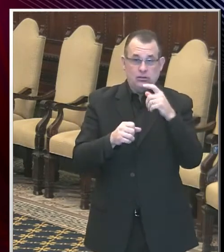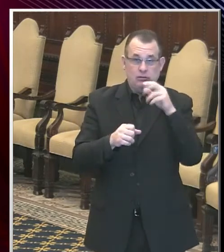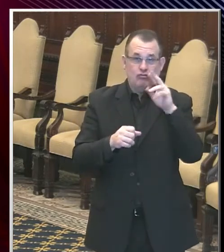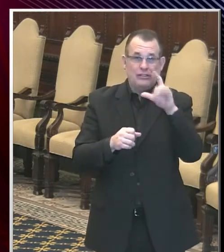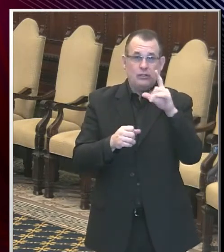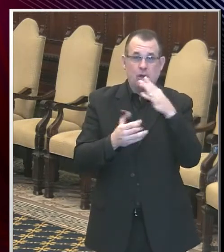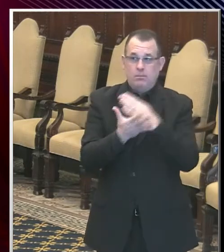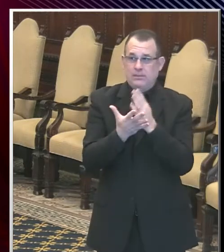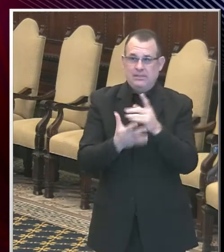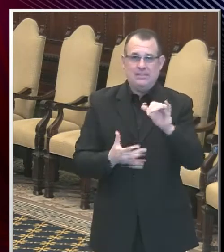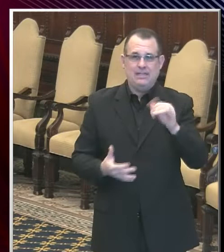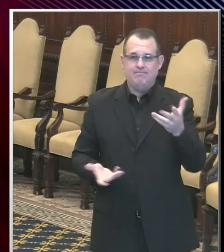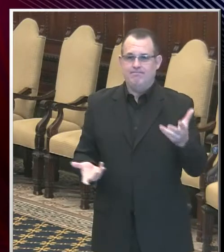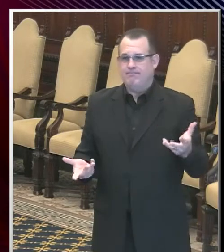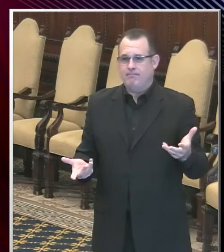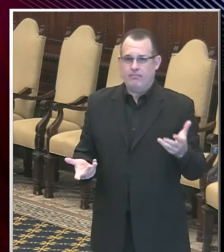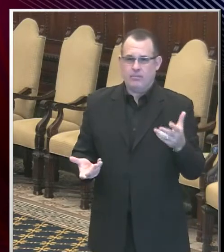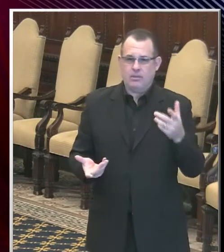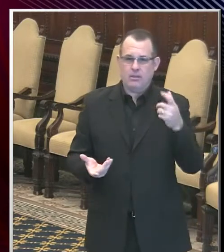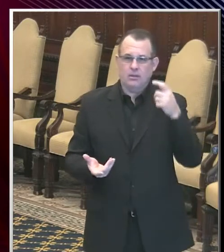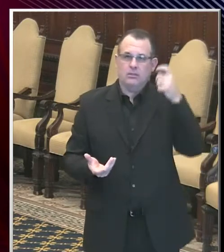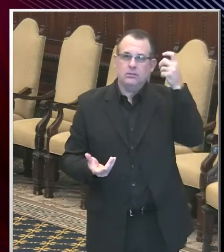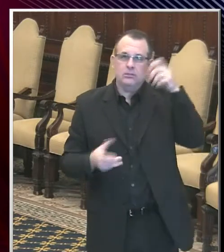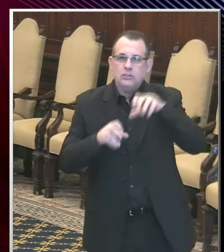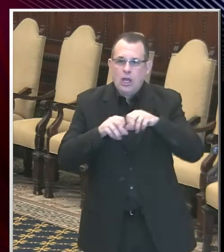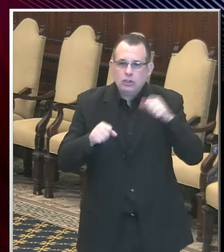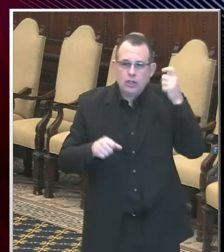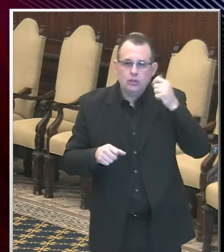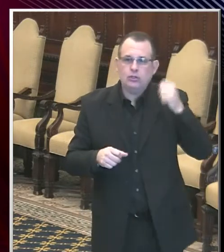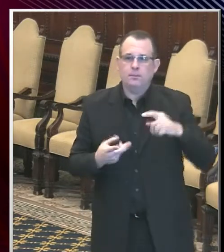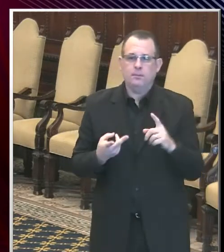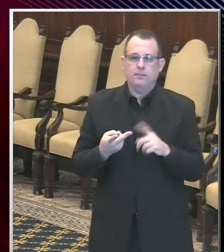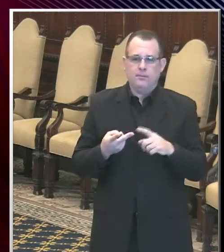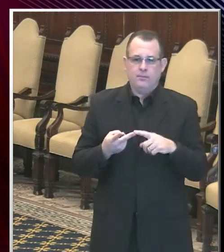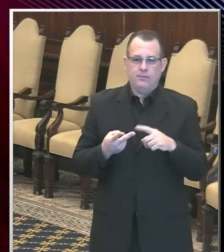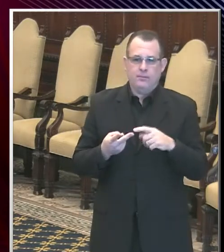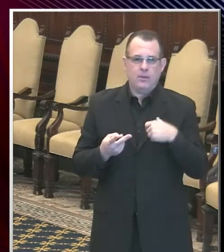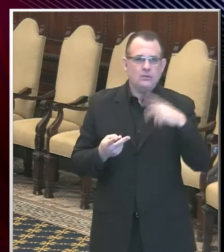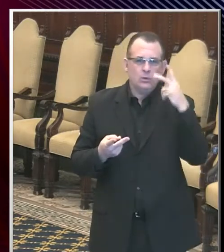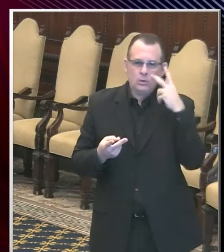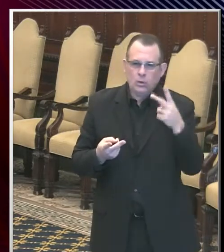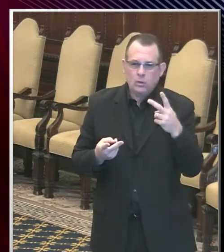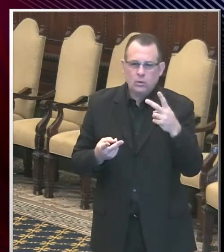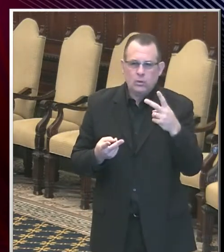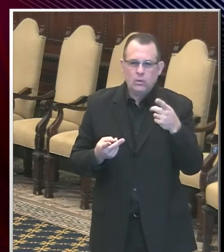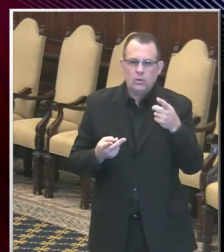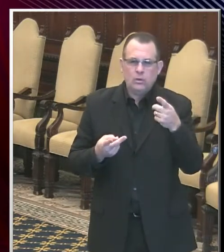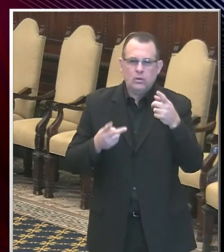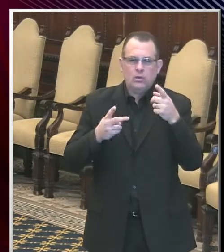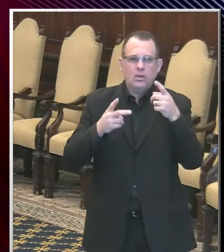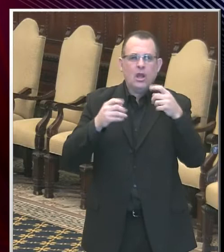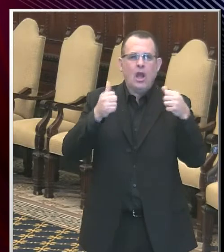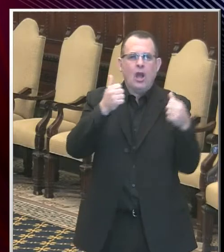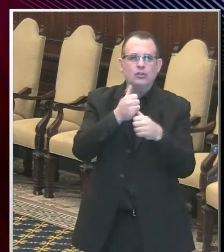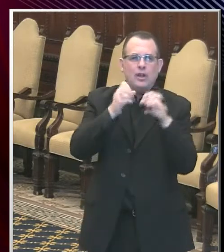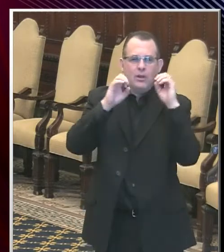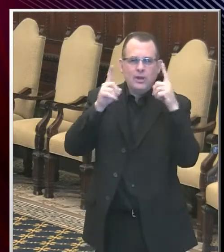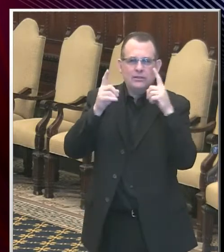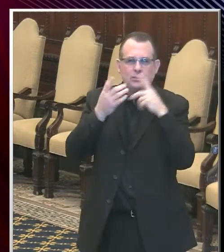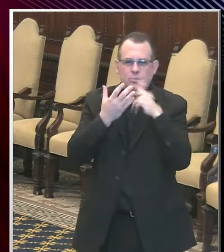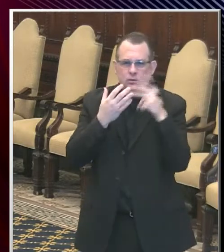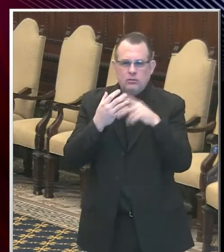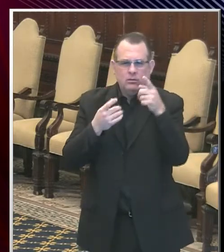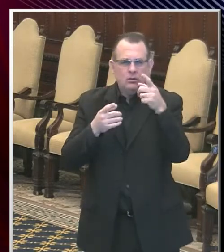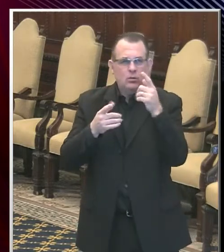Cato Scholarship and other things, I saw that under the education part that those things